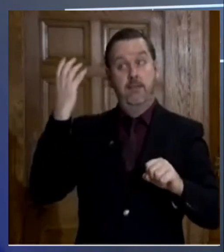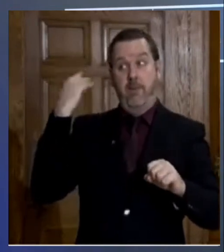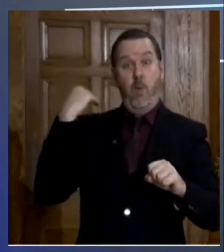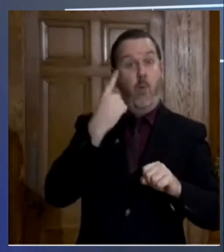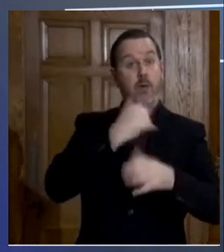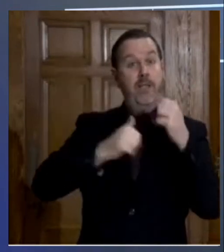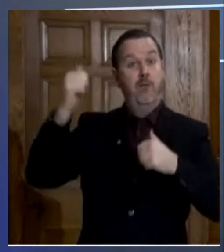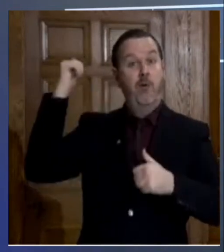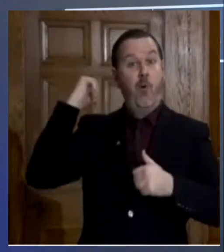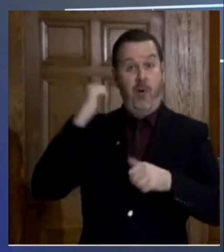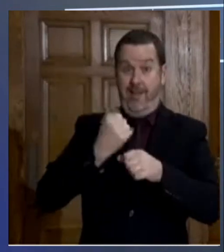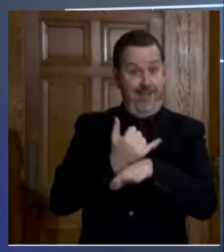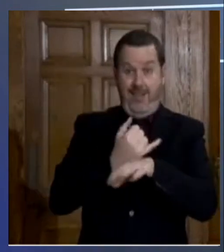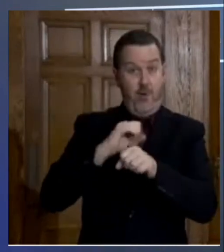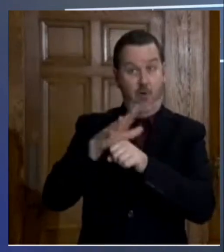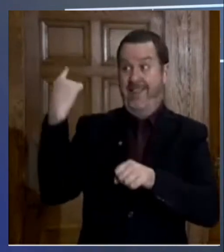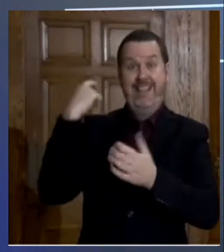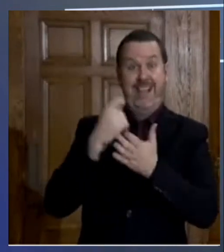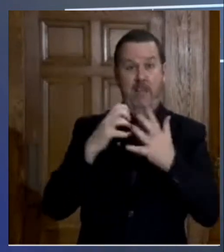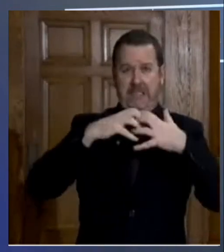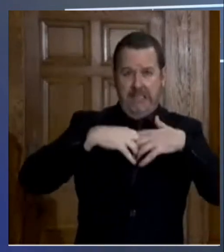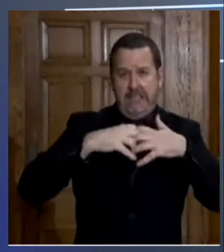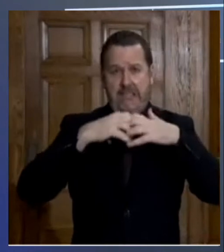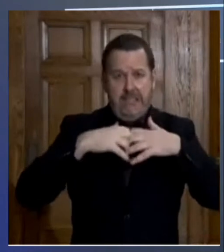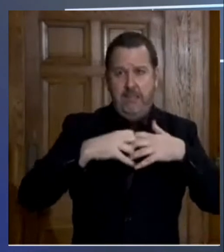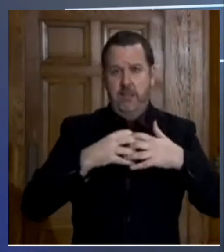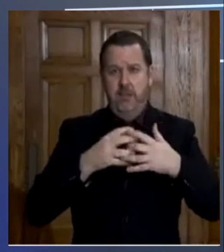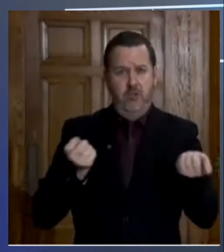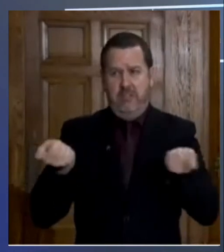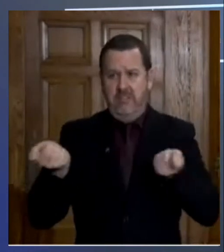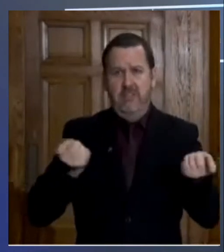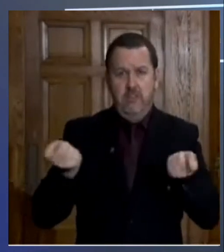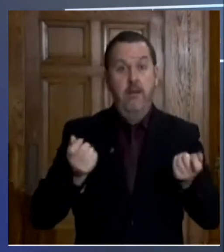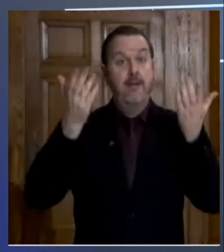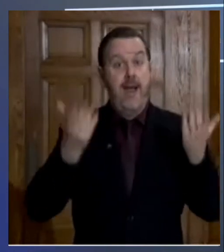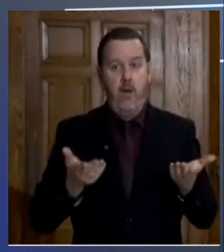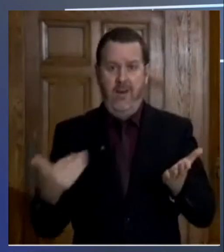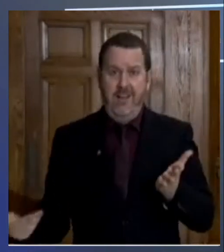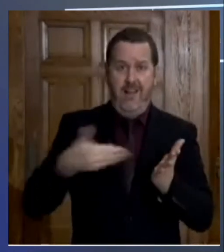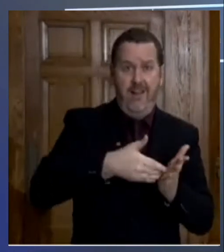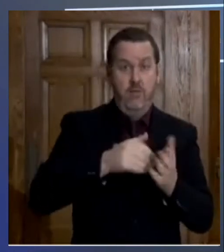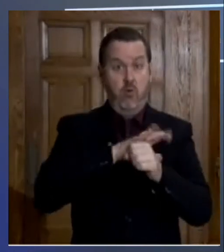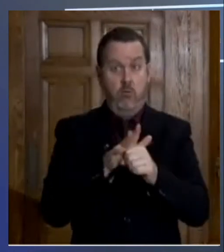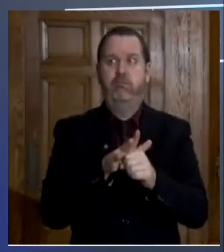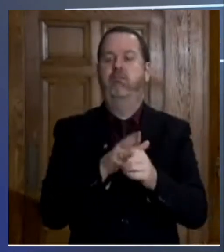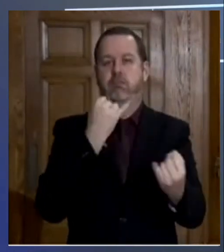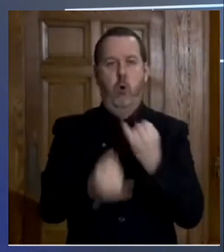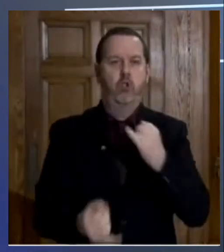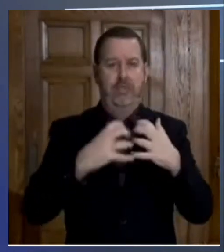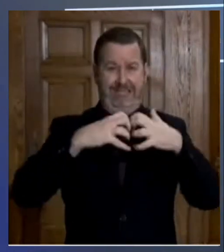year, pre-COVID, is fighting its hardest at this minute in time to support the people that need it when they